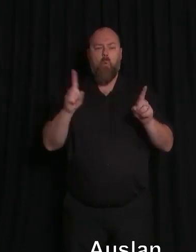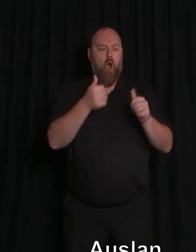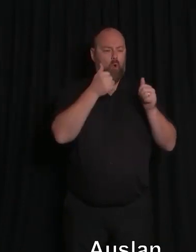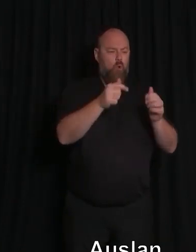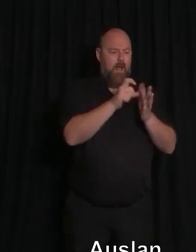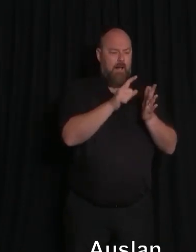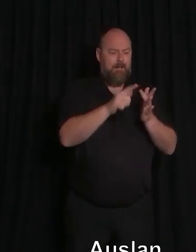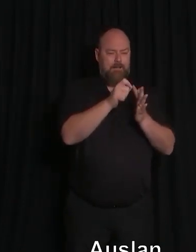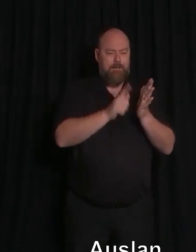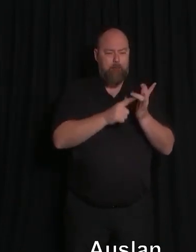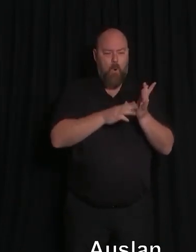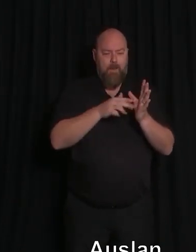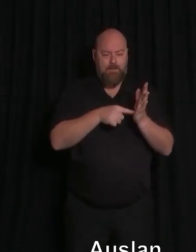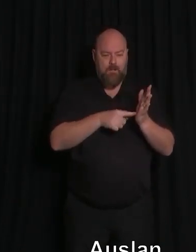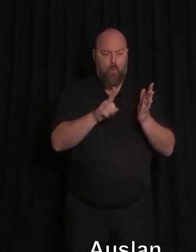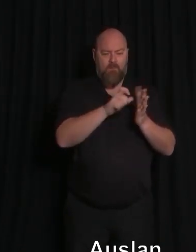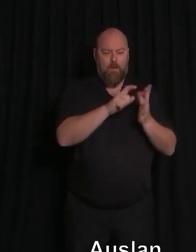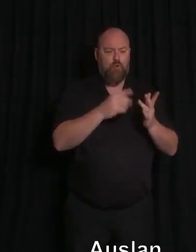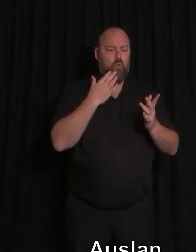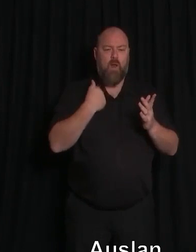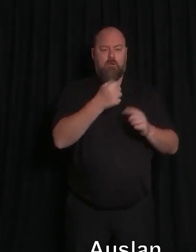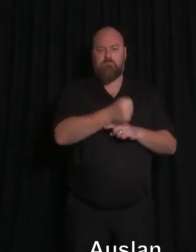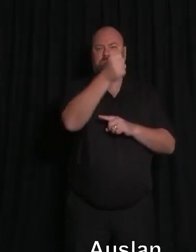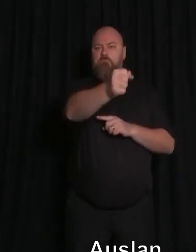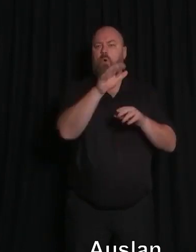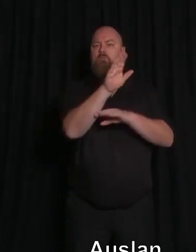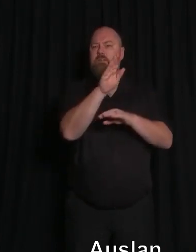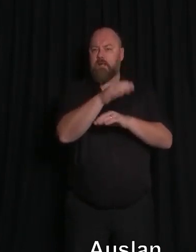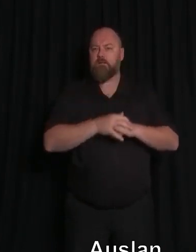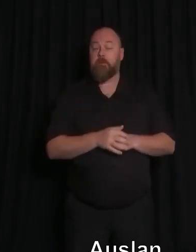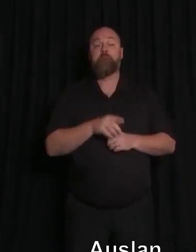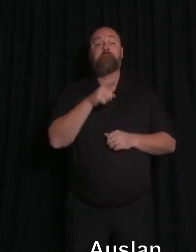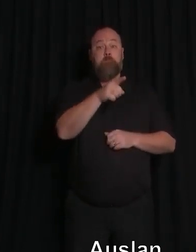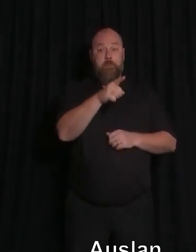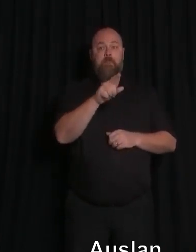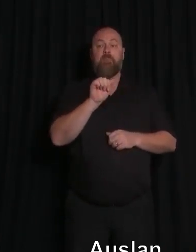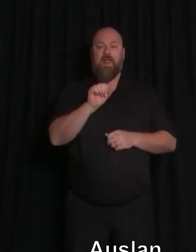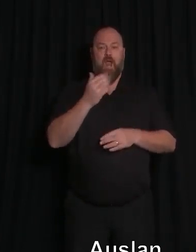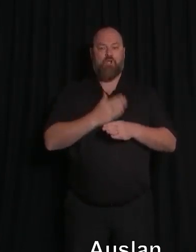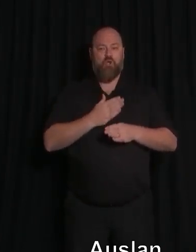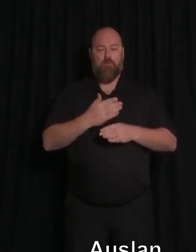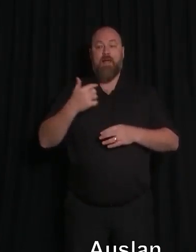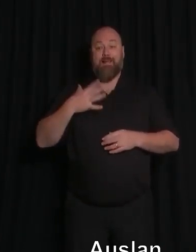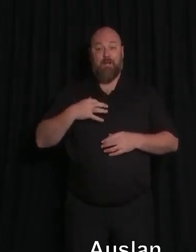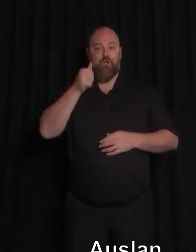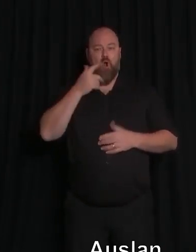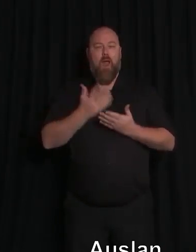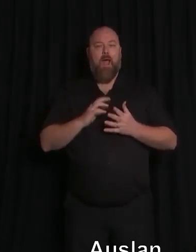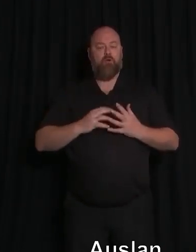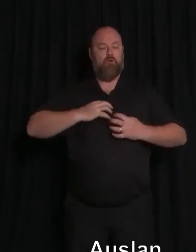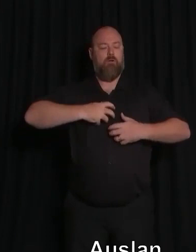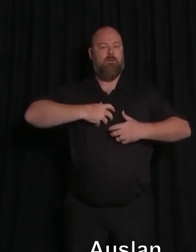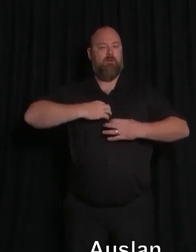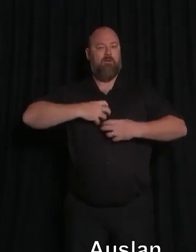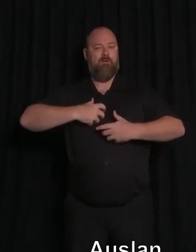when he's posted abroad? The answer is that he must know how to play all the octaves of a piano, meaning